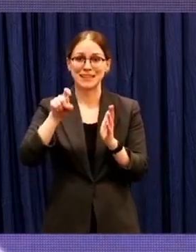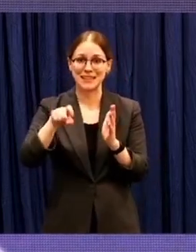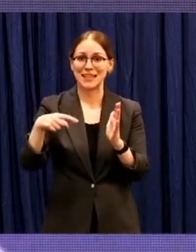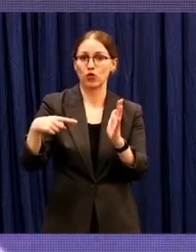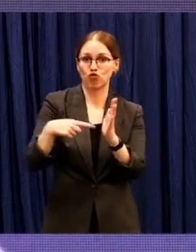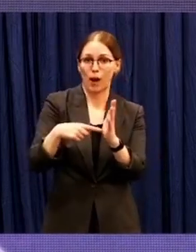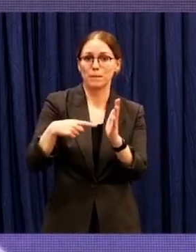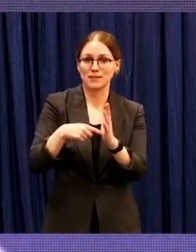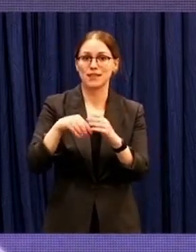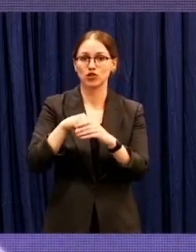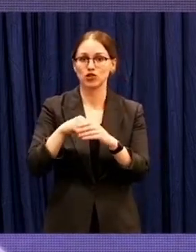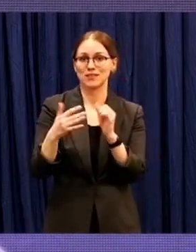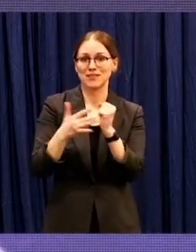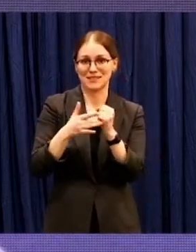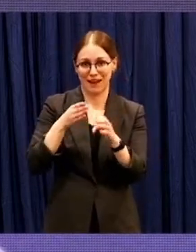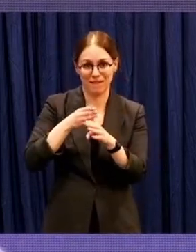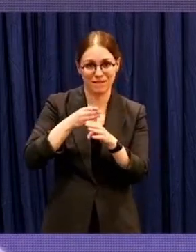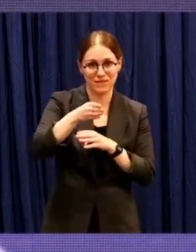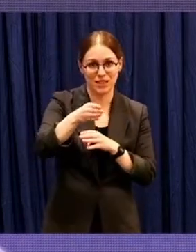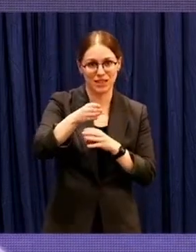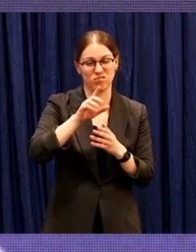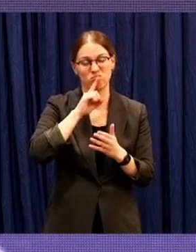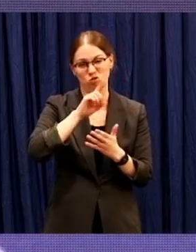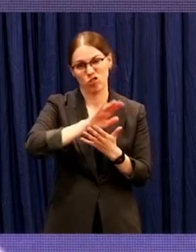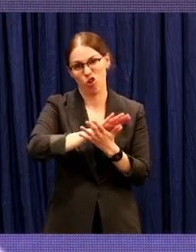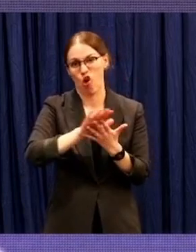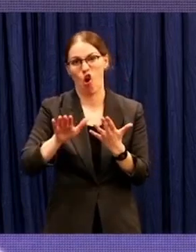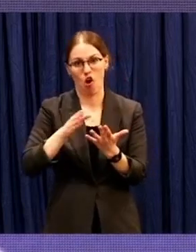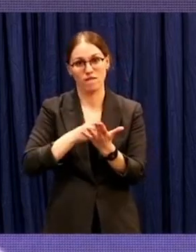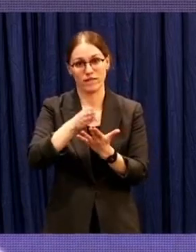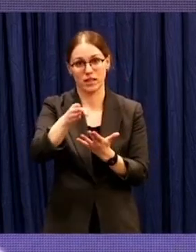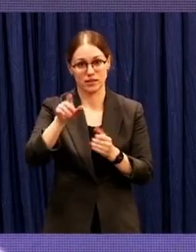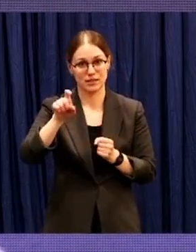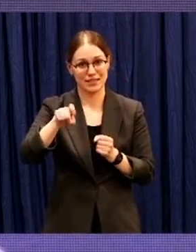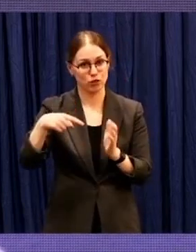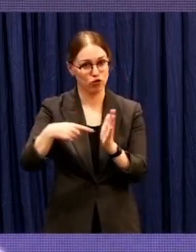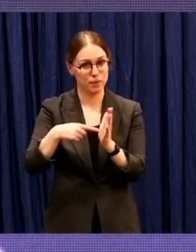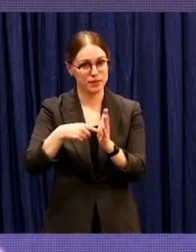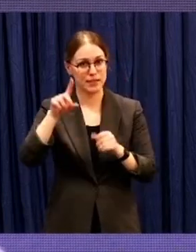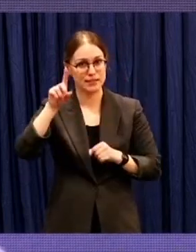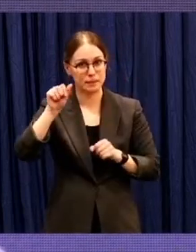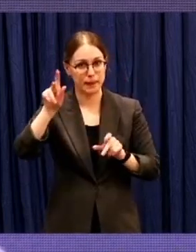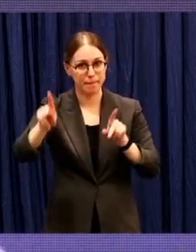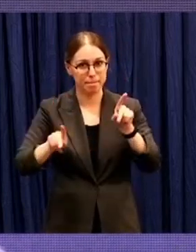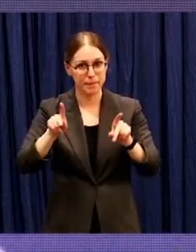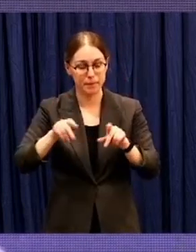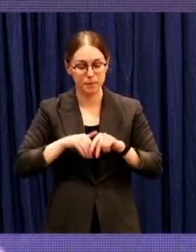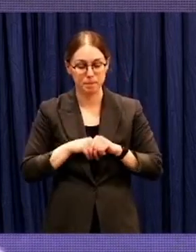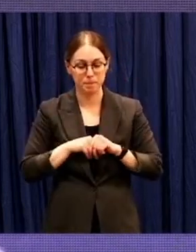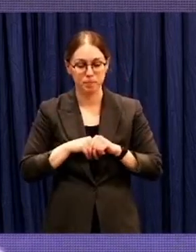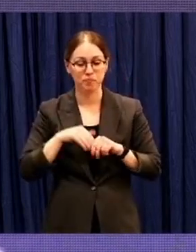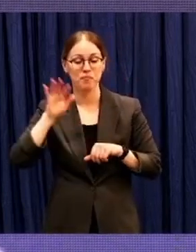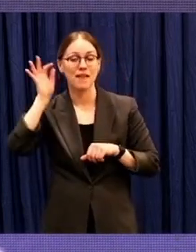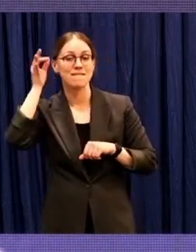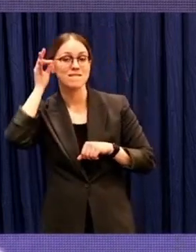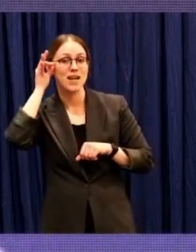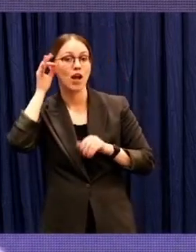field, along with all other forms of human representation. We will also need some strong federal and state